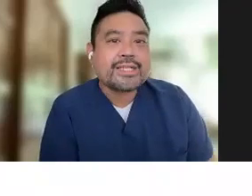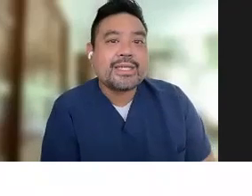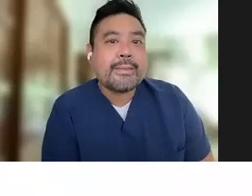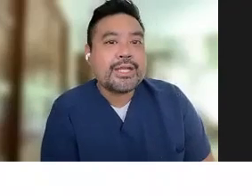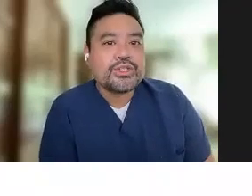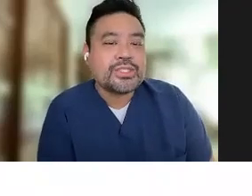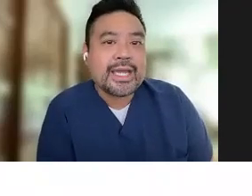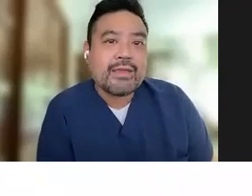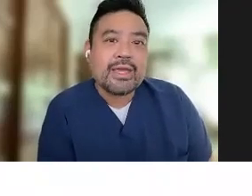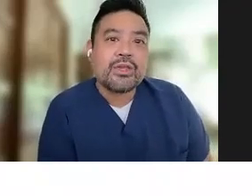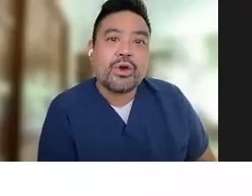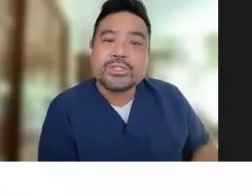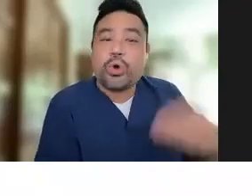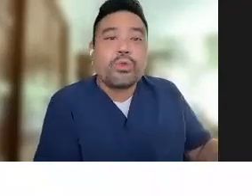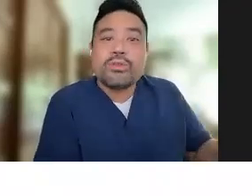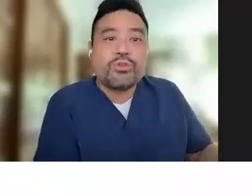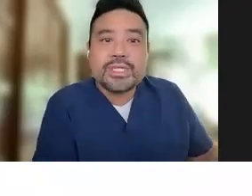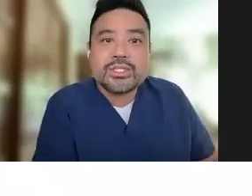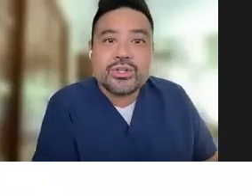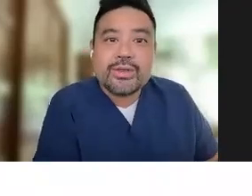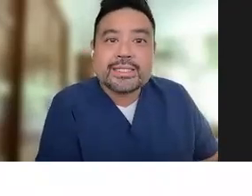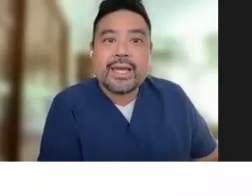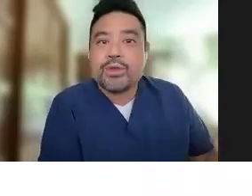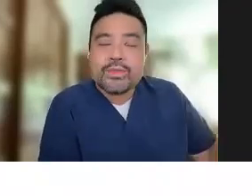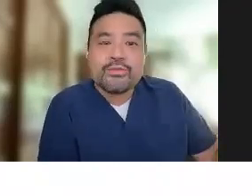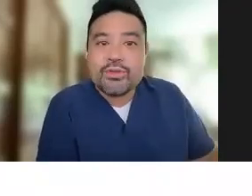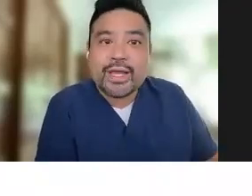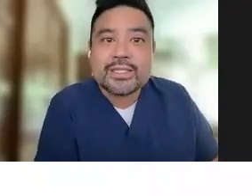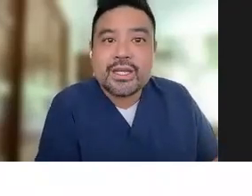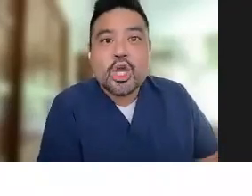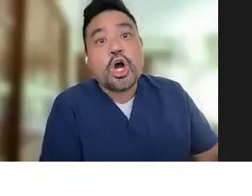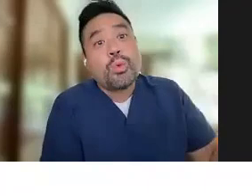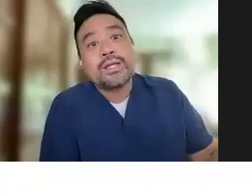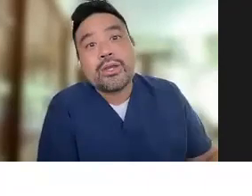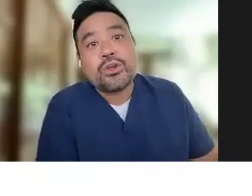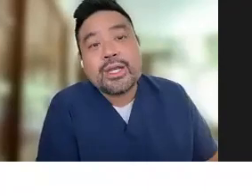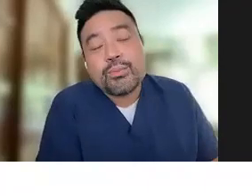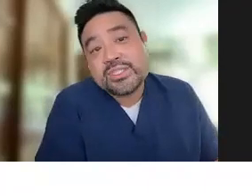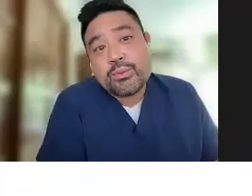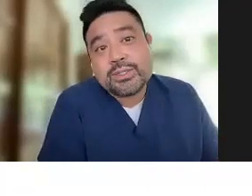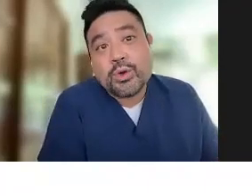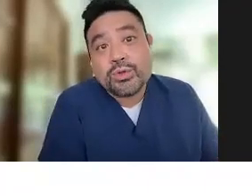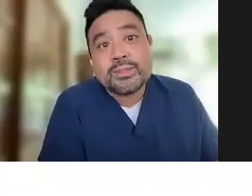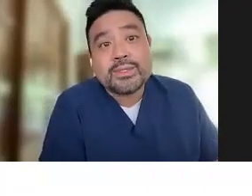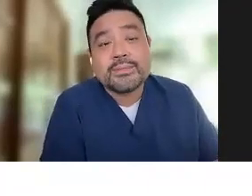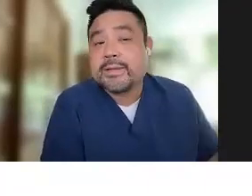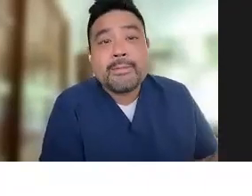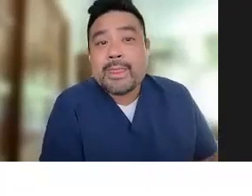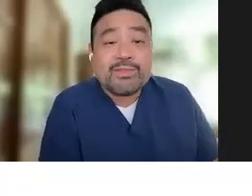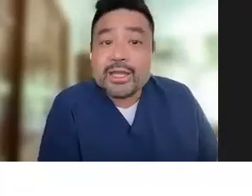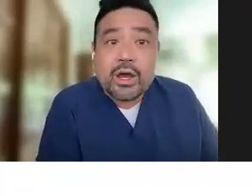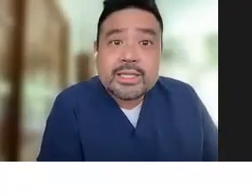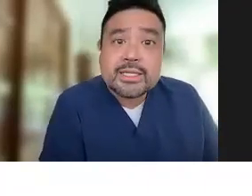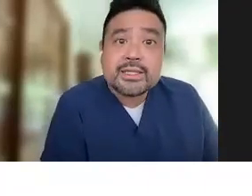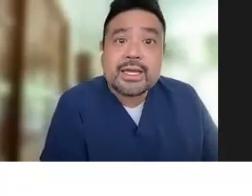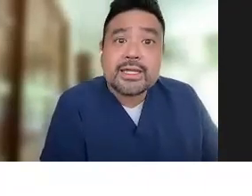flu vaccine that made you sick. I think, you know, it's cold and flu season during that time. You got the flu vaccine, a week later, you end up sick with some cold symptoms.